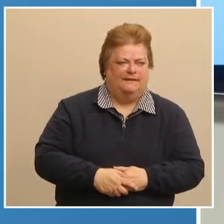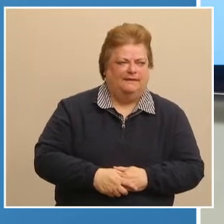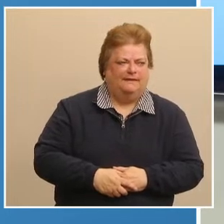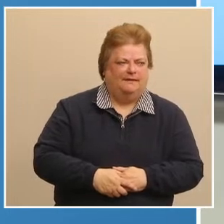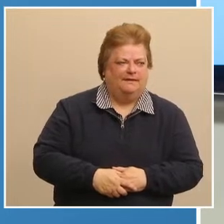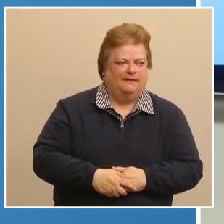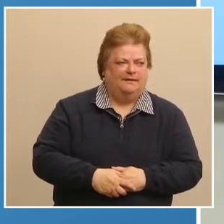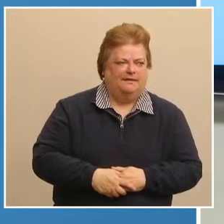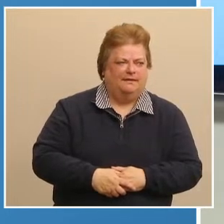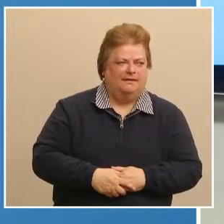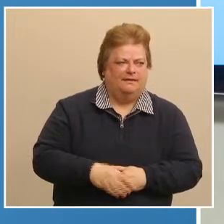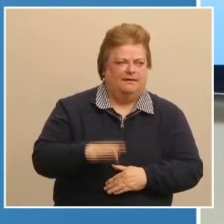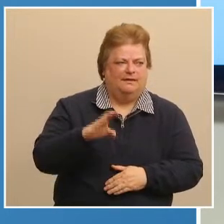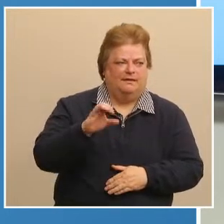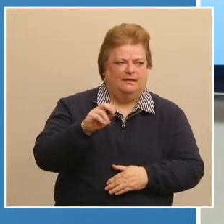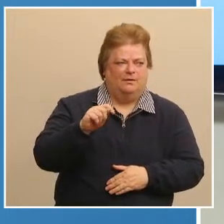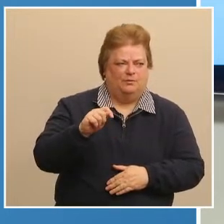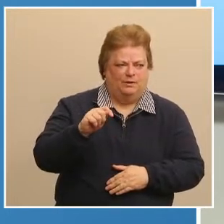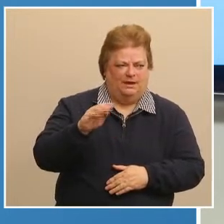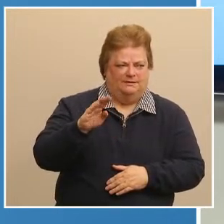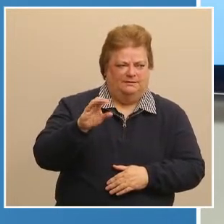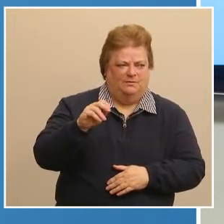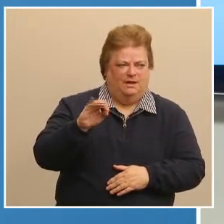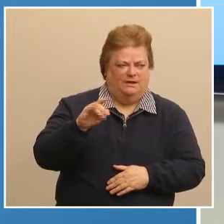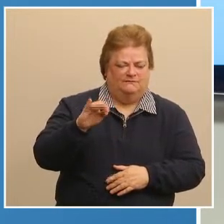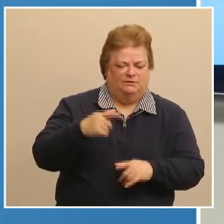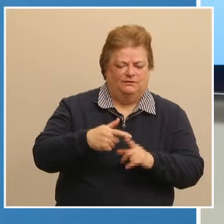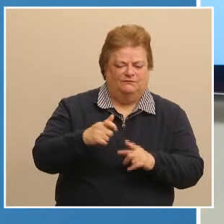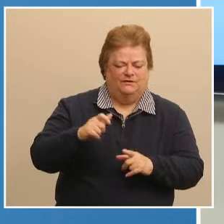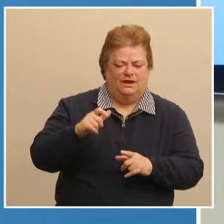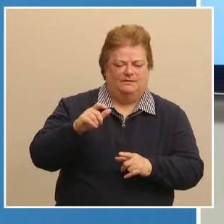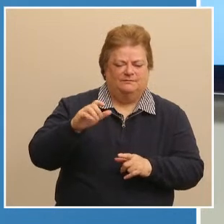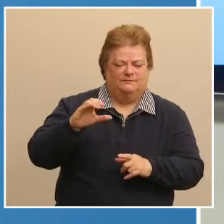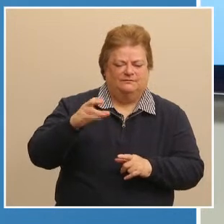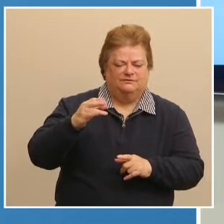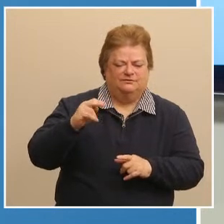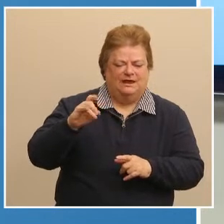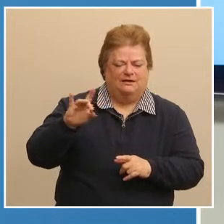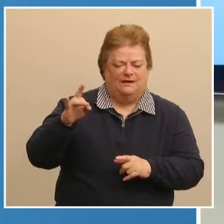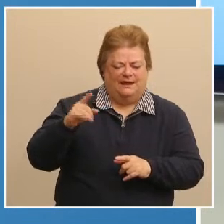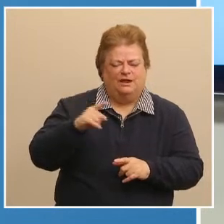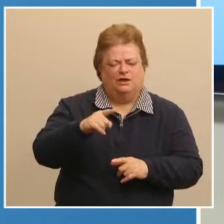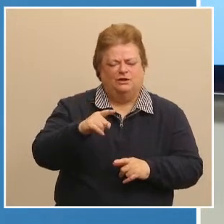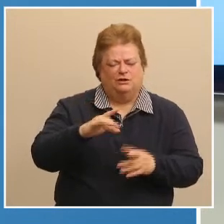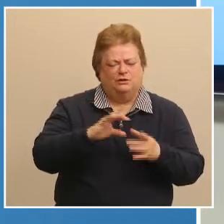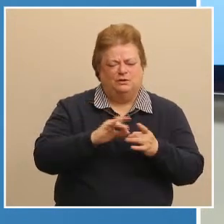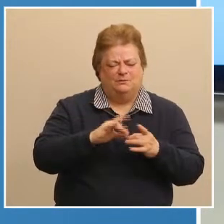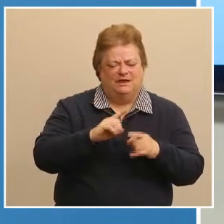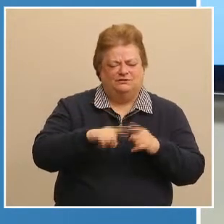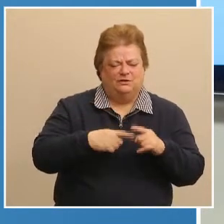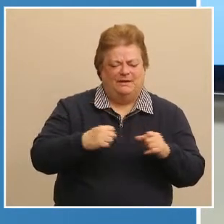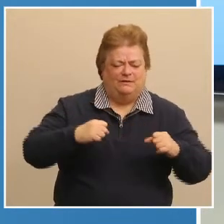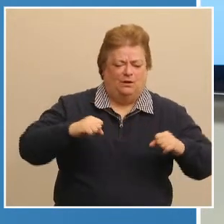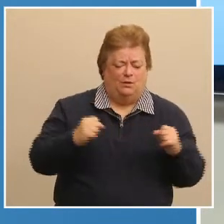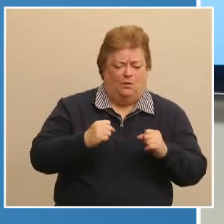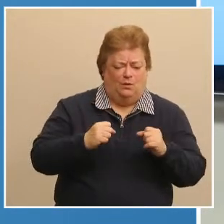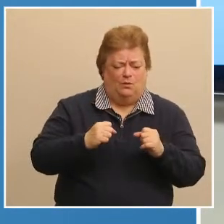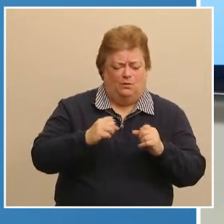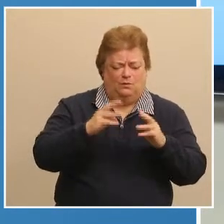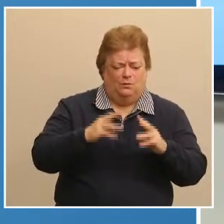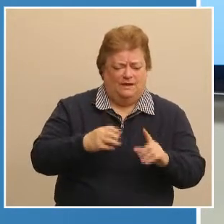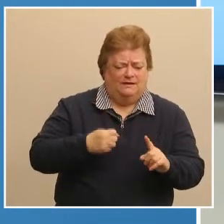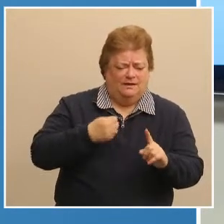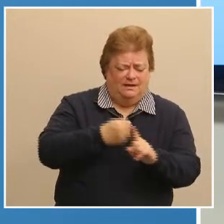Director, this is Brent with Channel 8. You've touched on this in past briefings, and you kind of mentioned the cold weather impact on the really